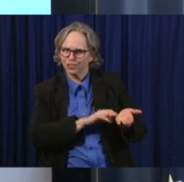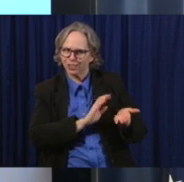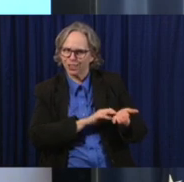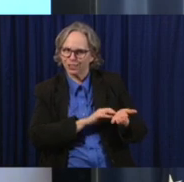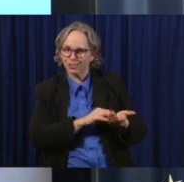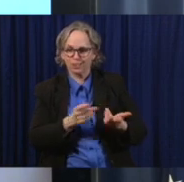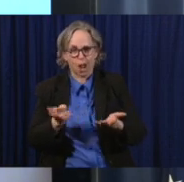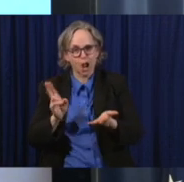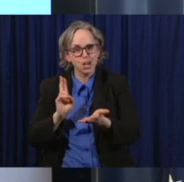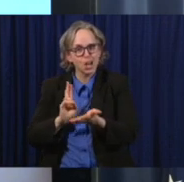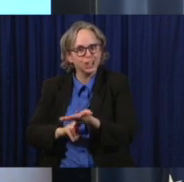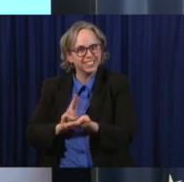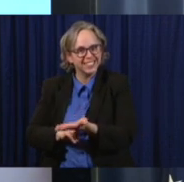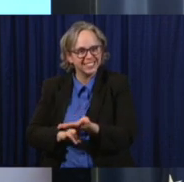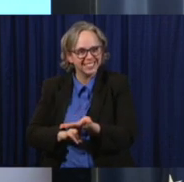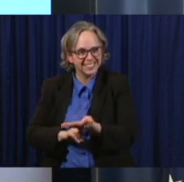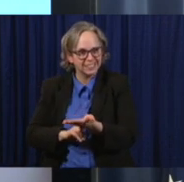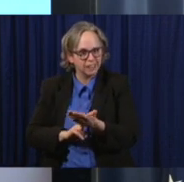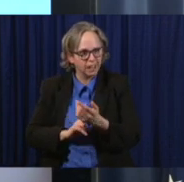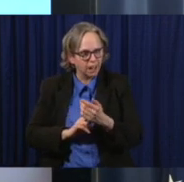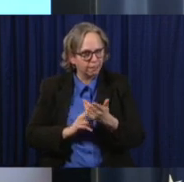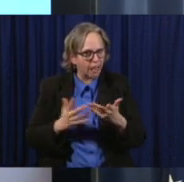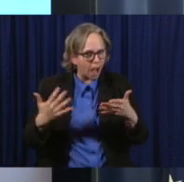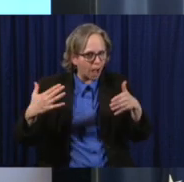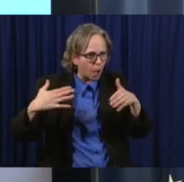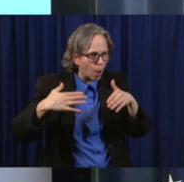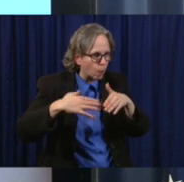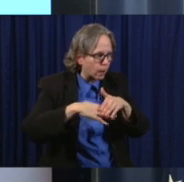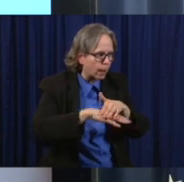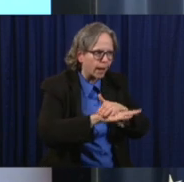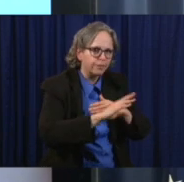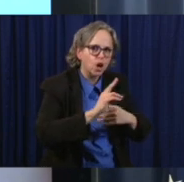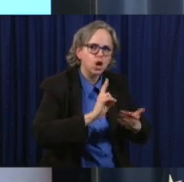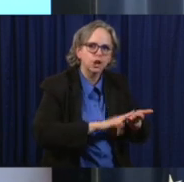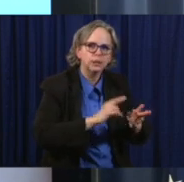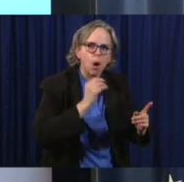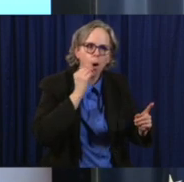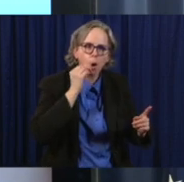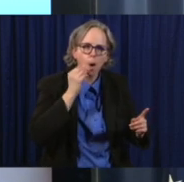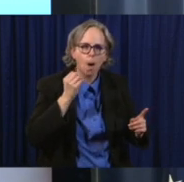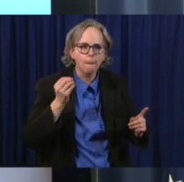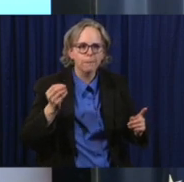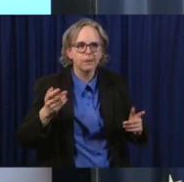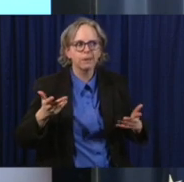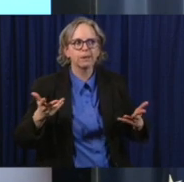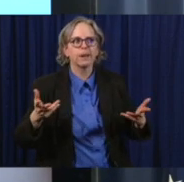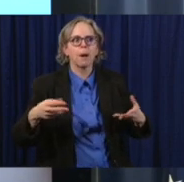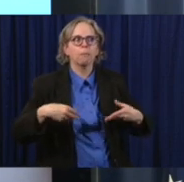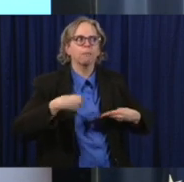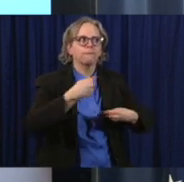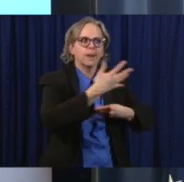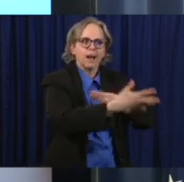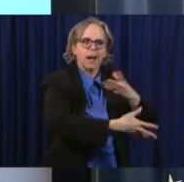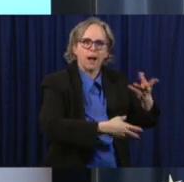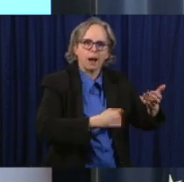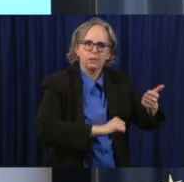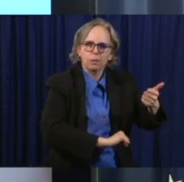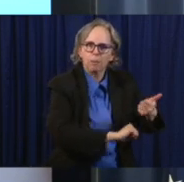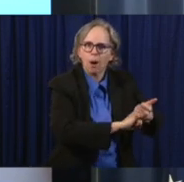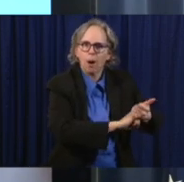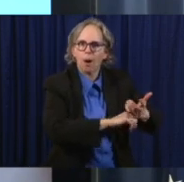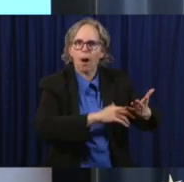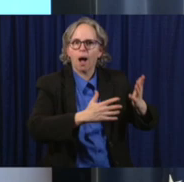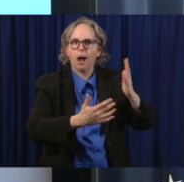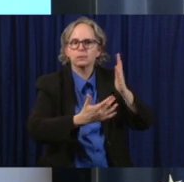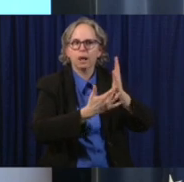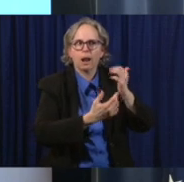goes in to do the swabbing, they can also help provide additional guidance or technical assistance about how to